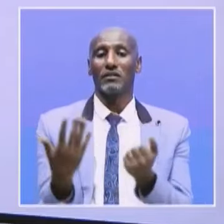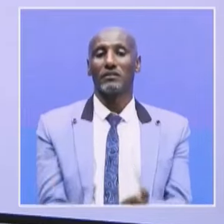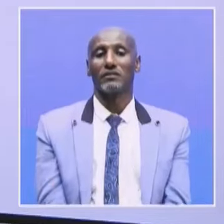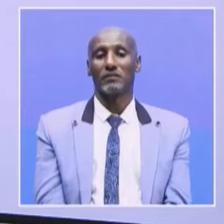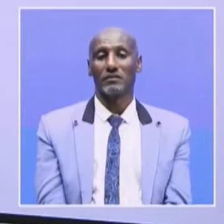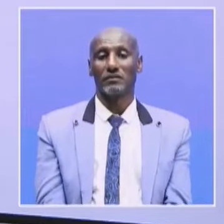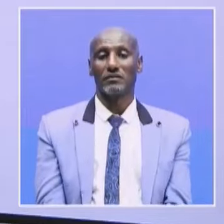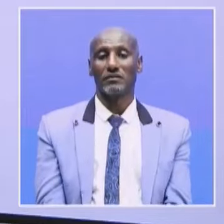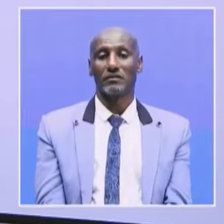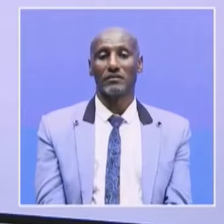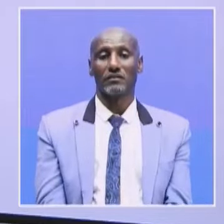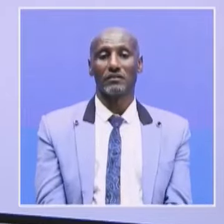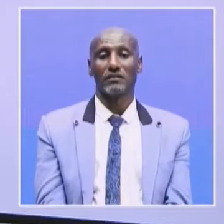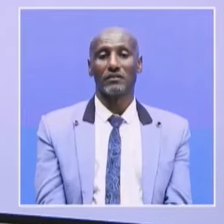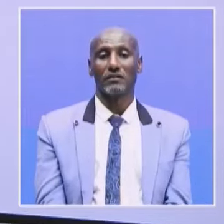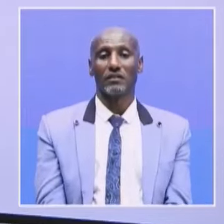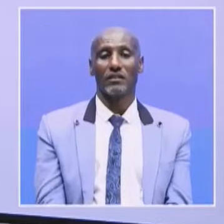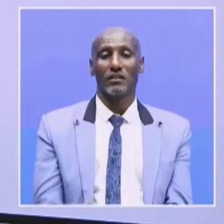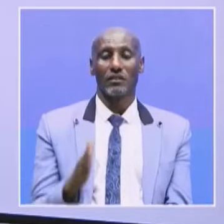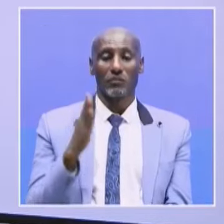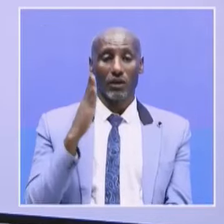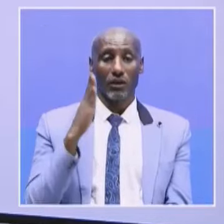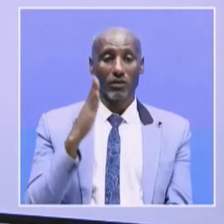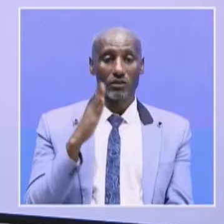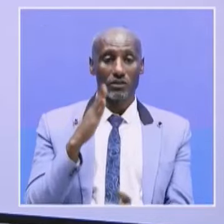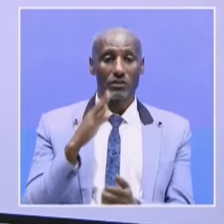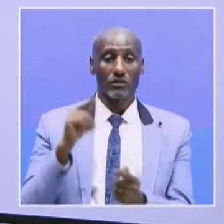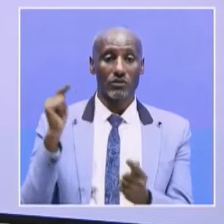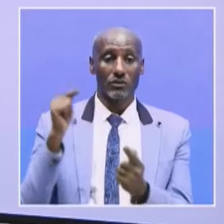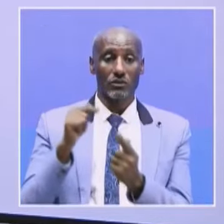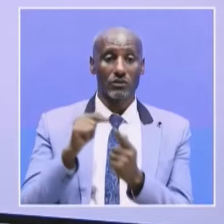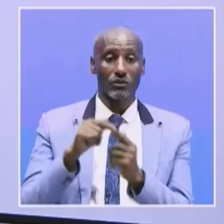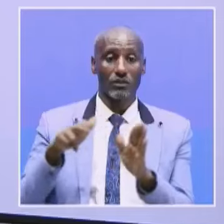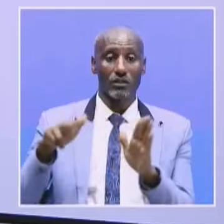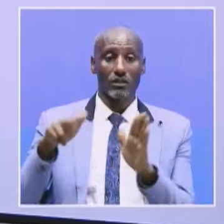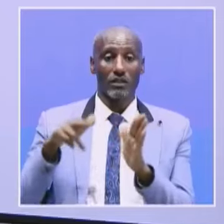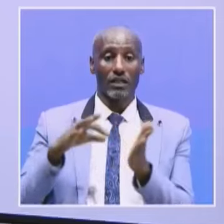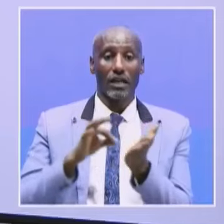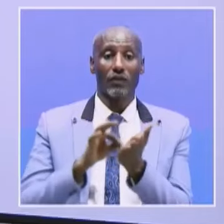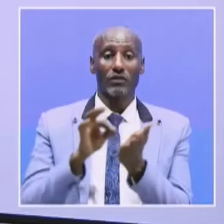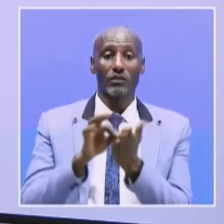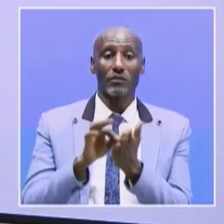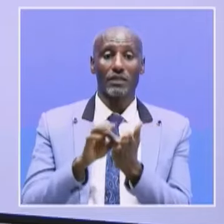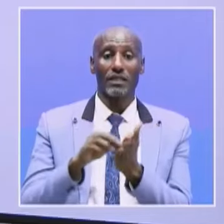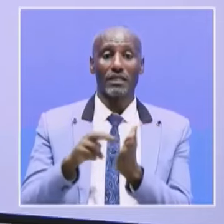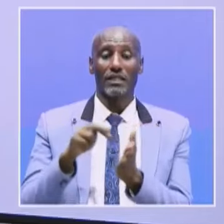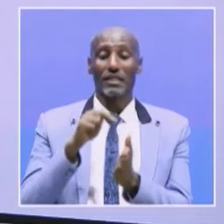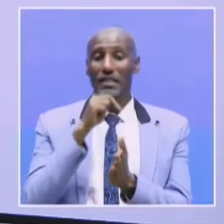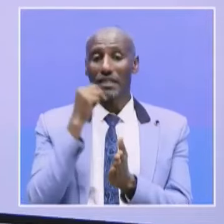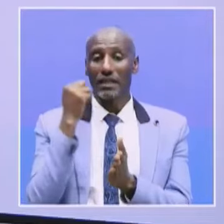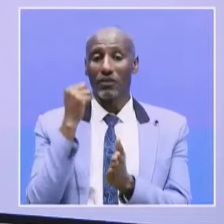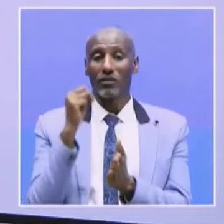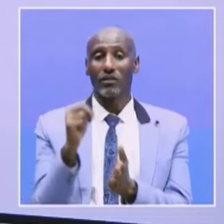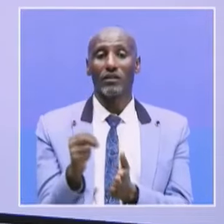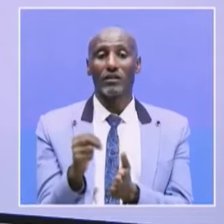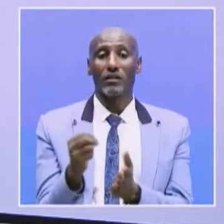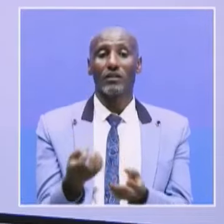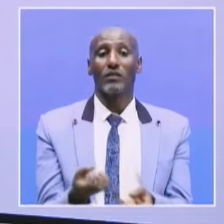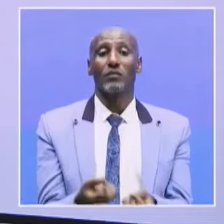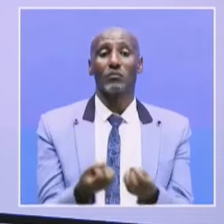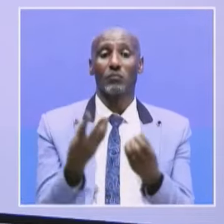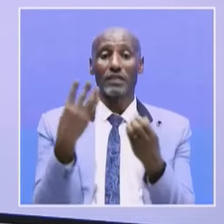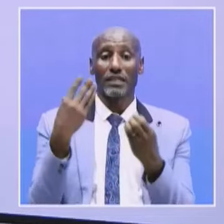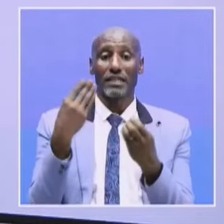to many, we can't use because this used to countable noun. When we come to money, this